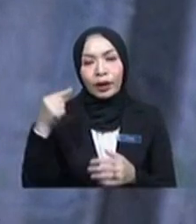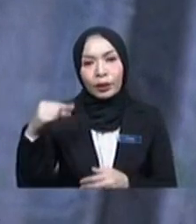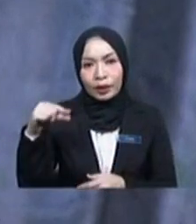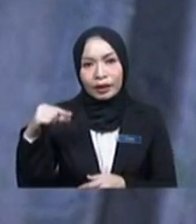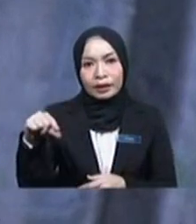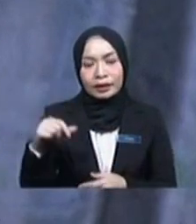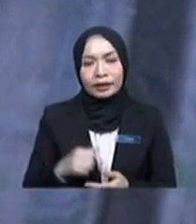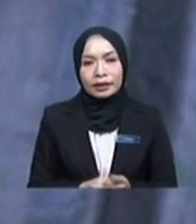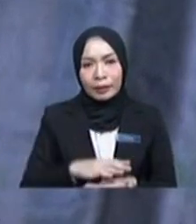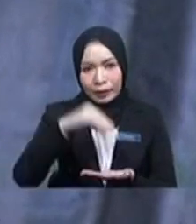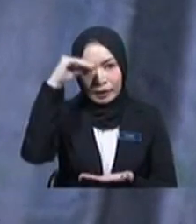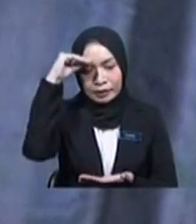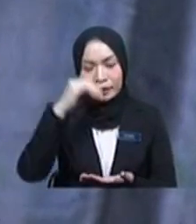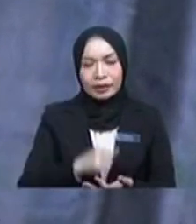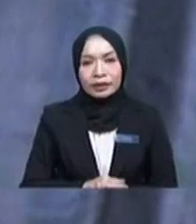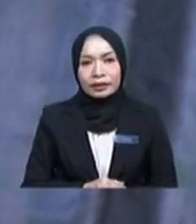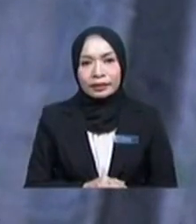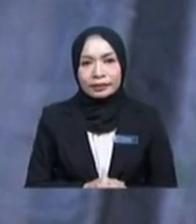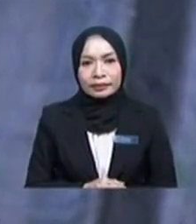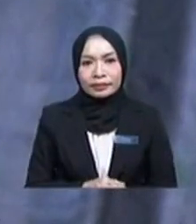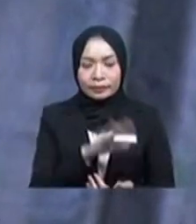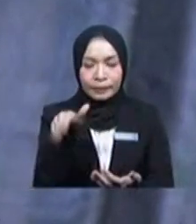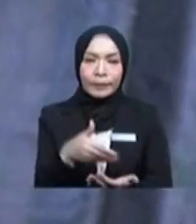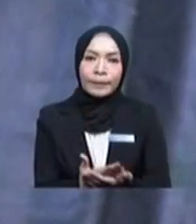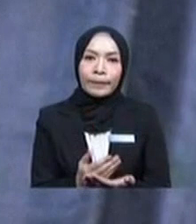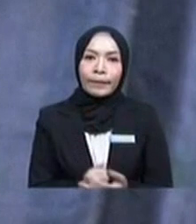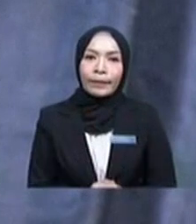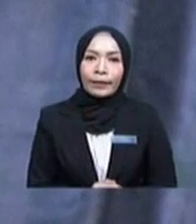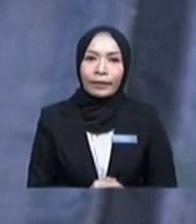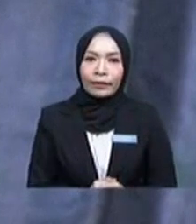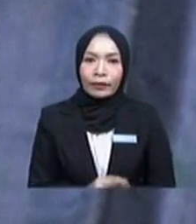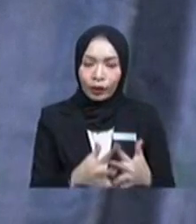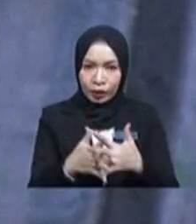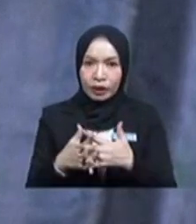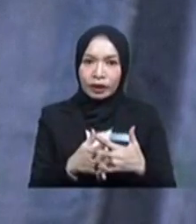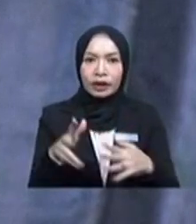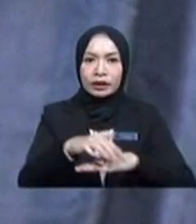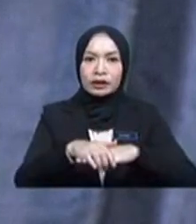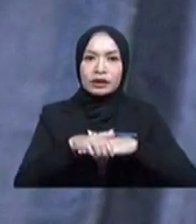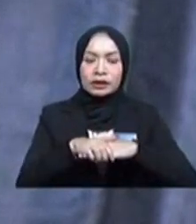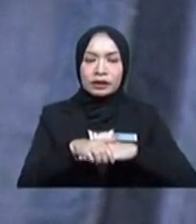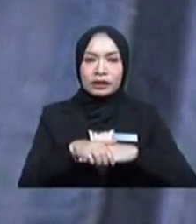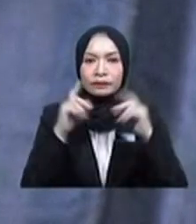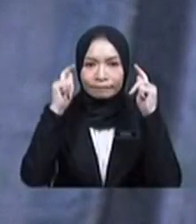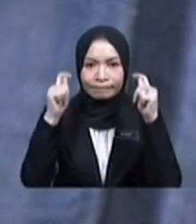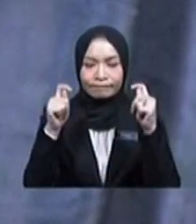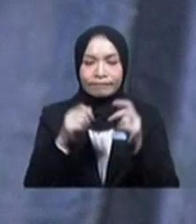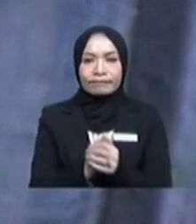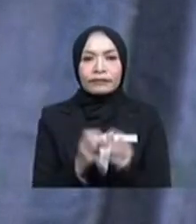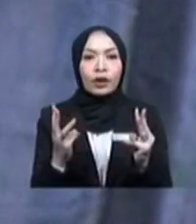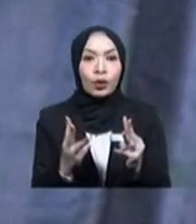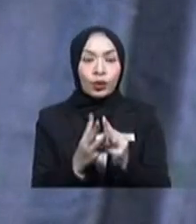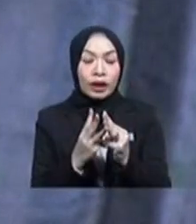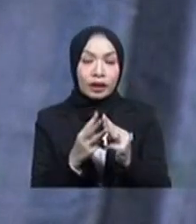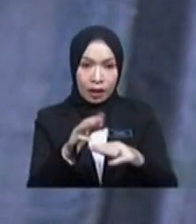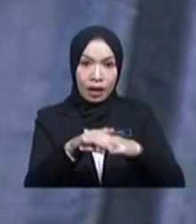Ladies and gentlemen, the MOE believes in equipping our English language teachers with the language